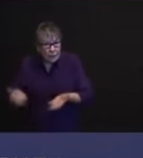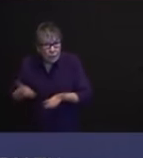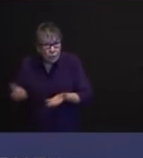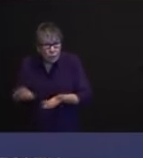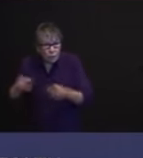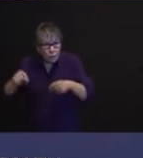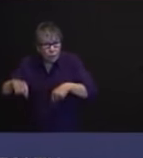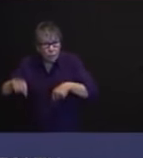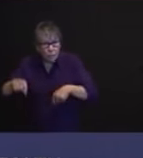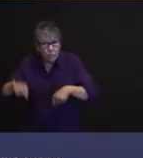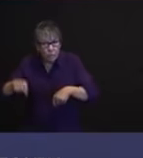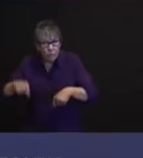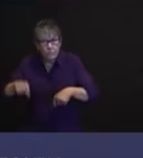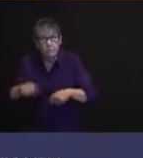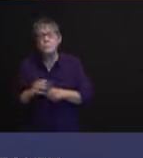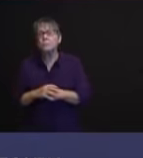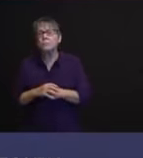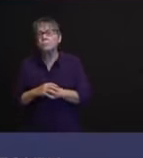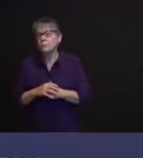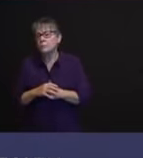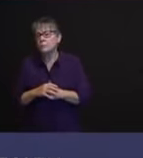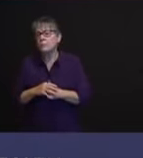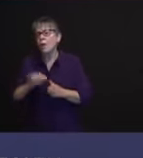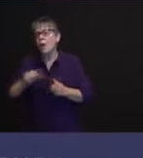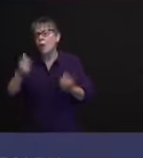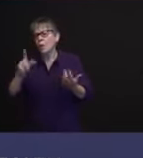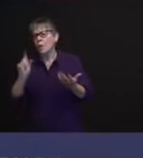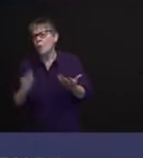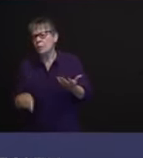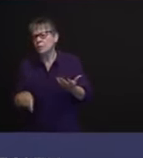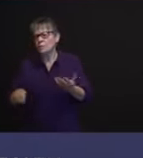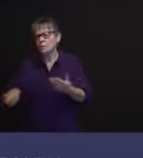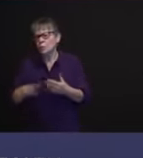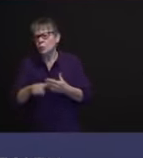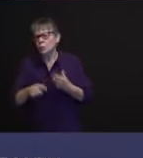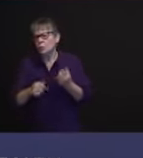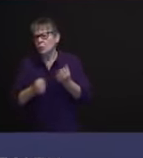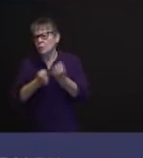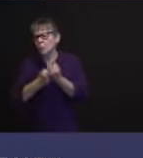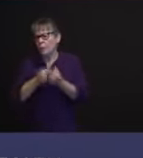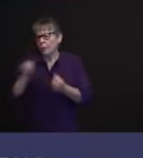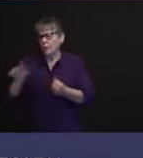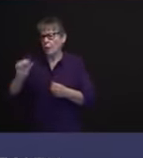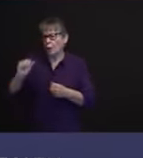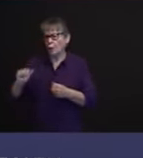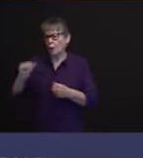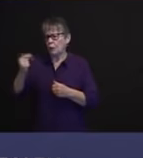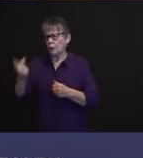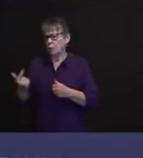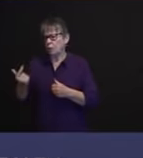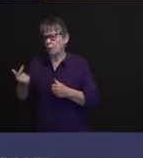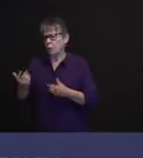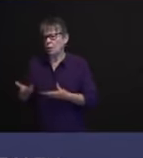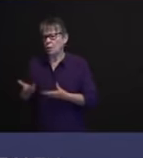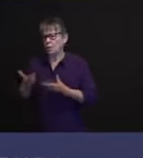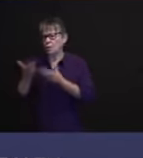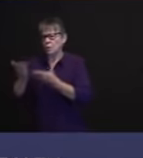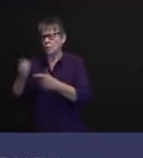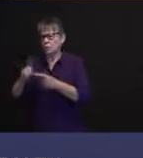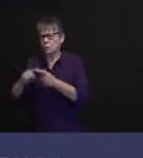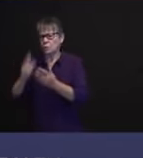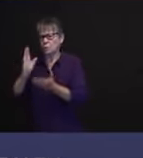General Graywall's bid to stop the State Board of Chiropractic Examiners from reinstating the license